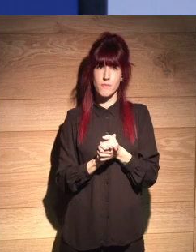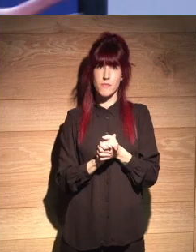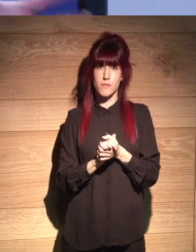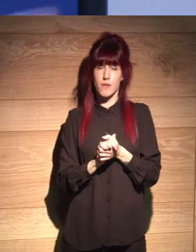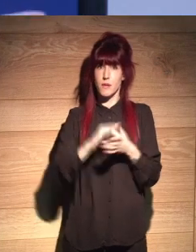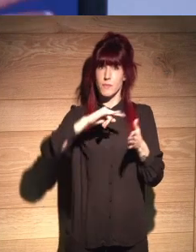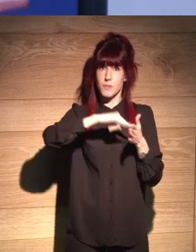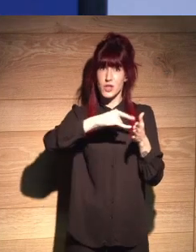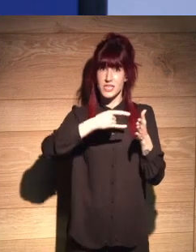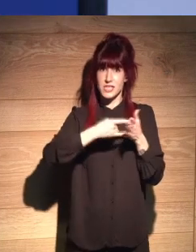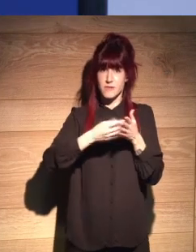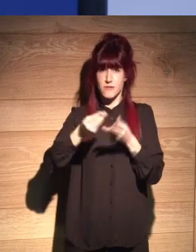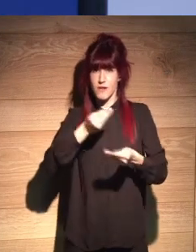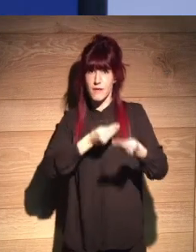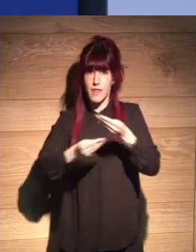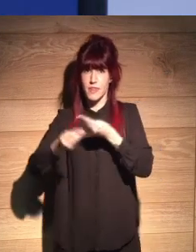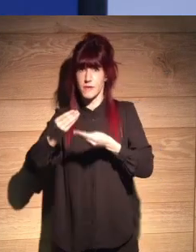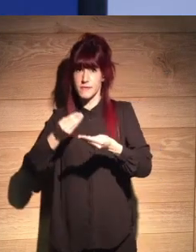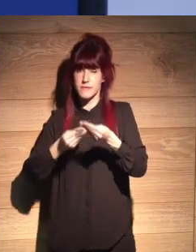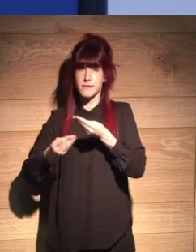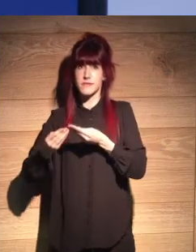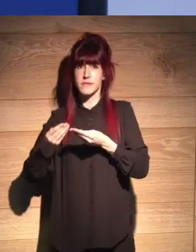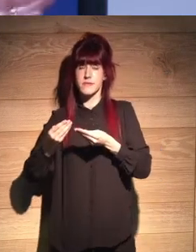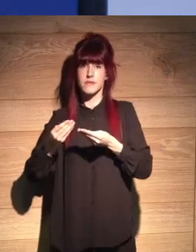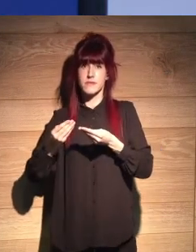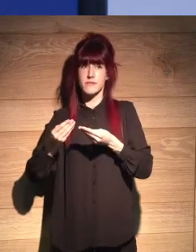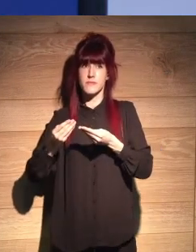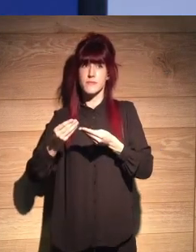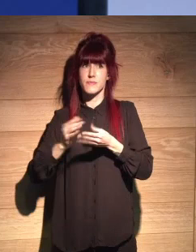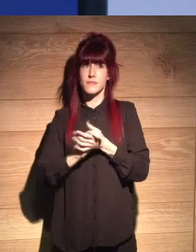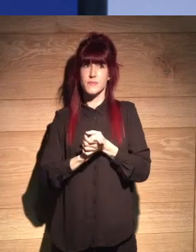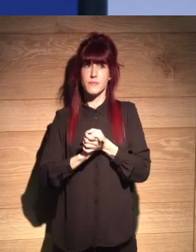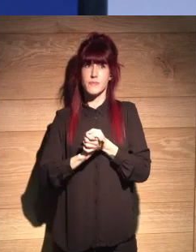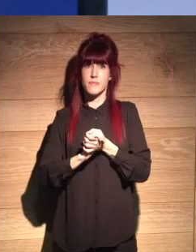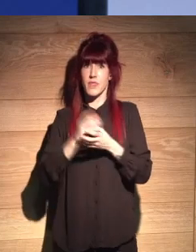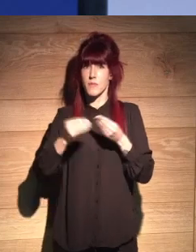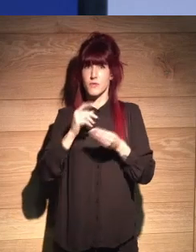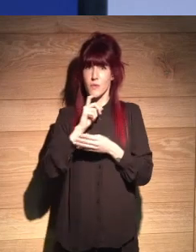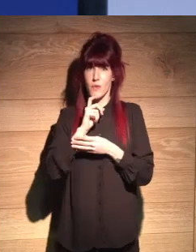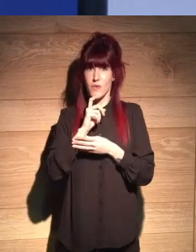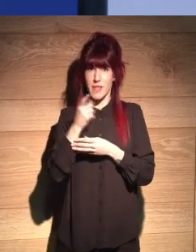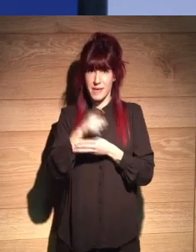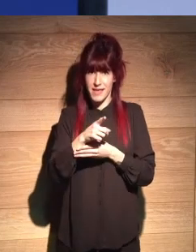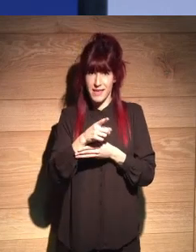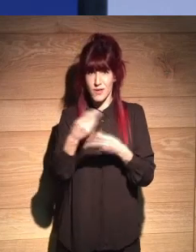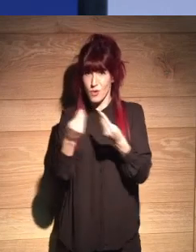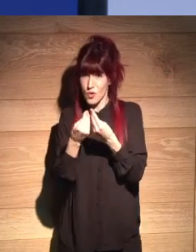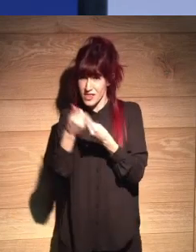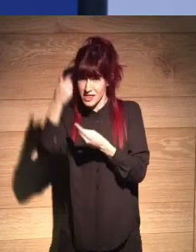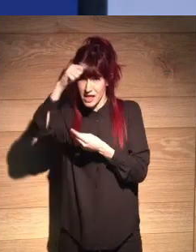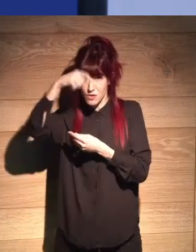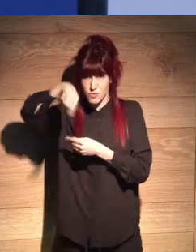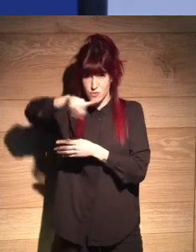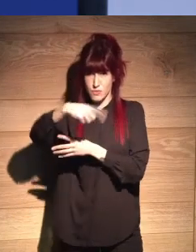our innovation portfolio, and we did this together with them. And our strategy,